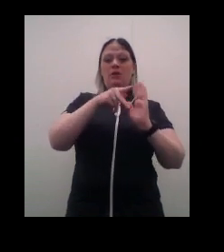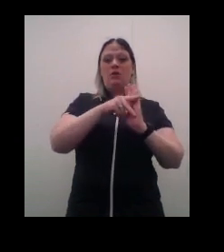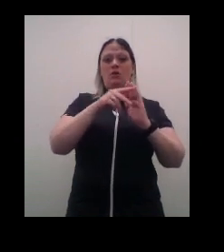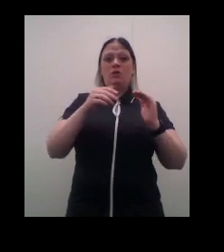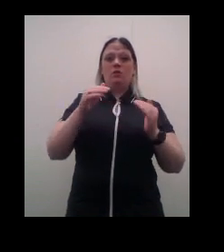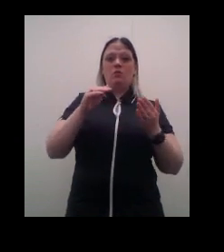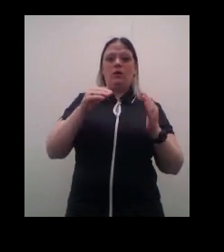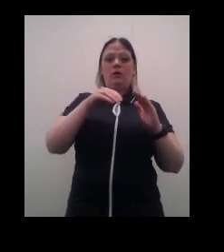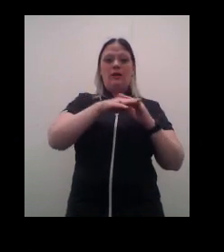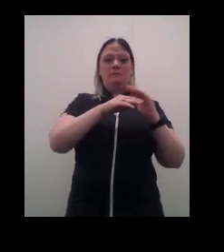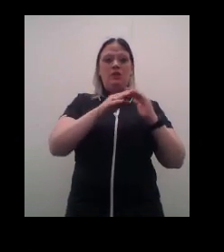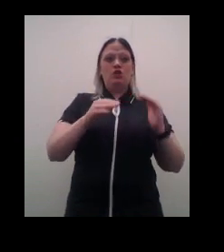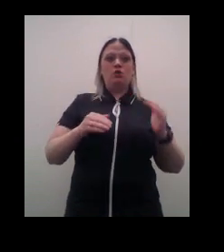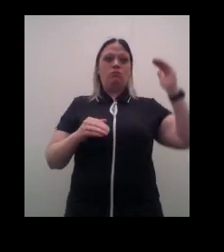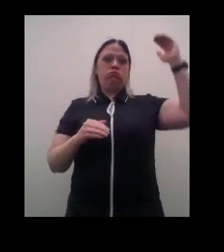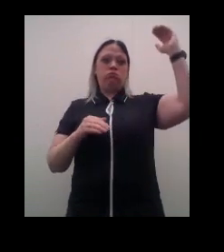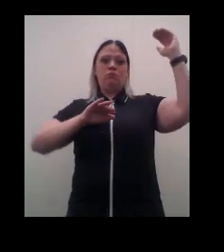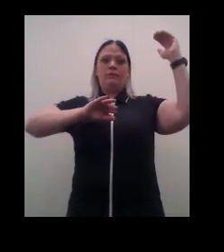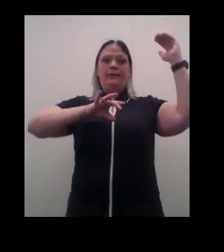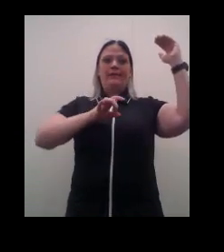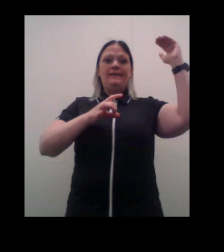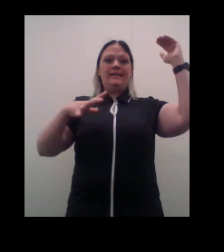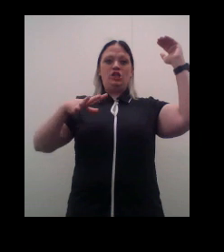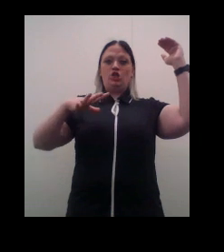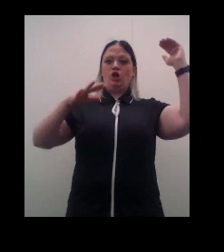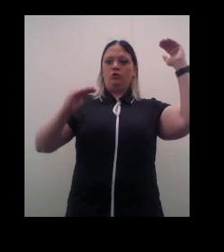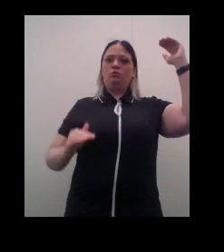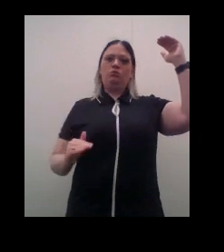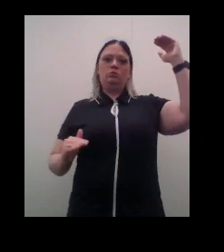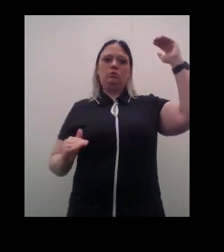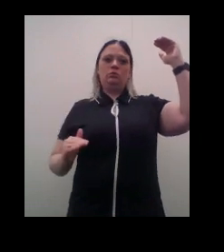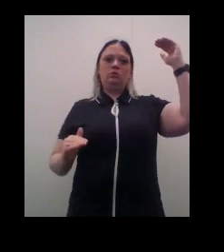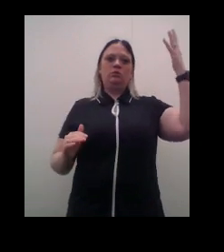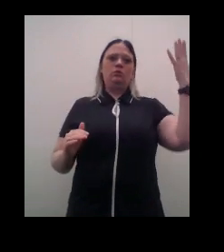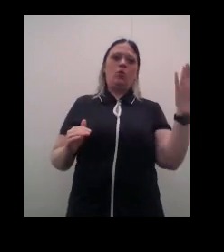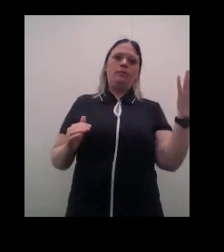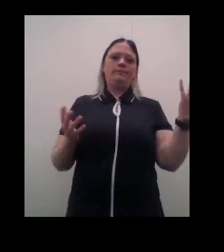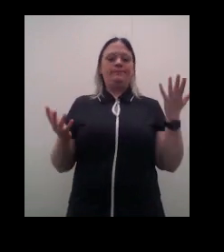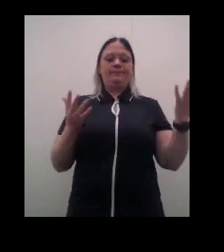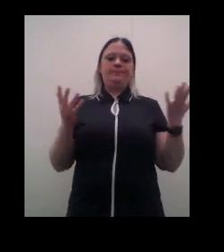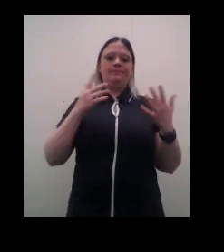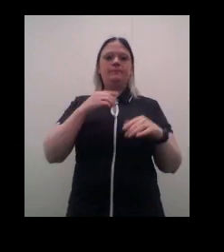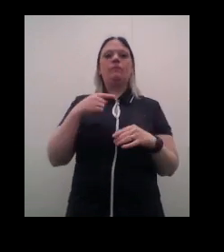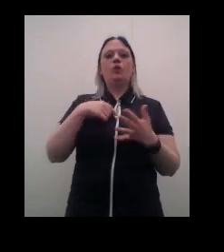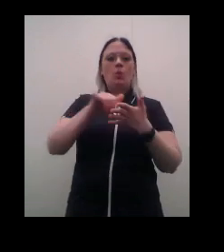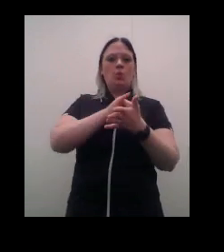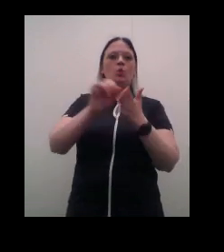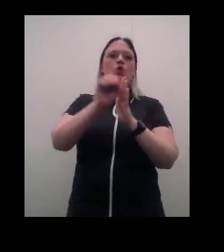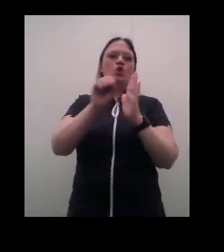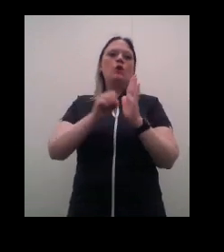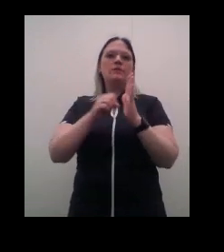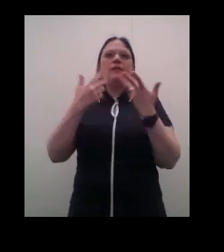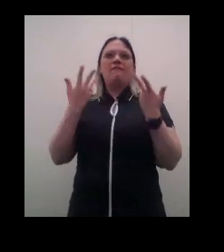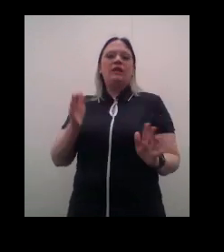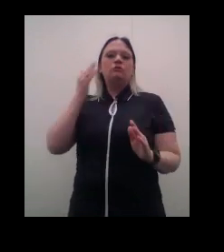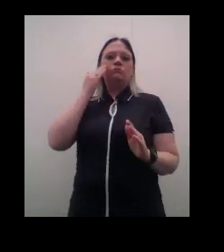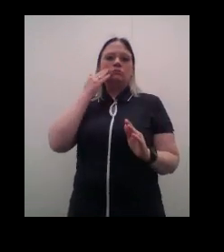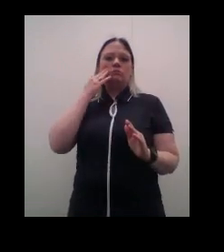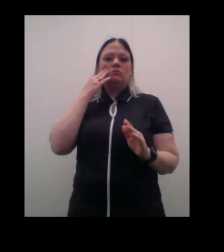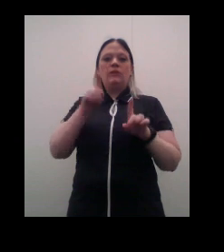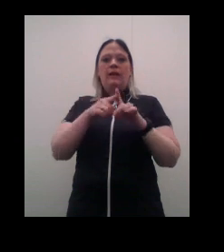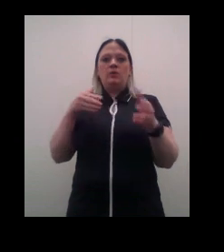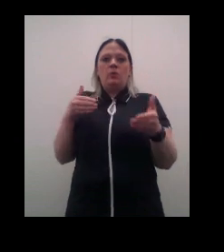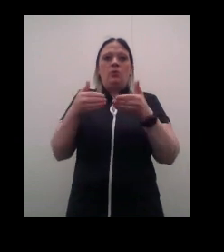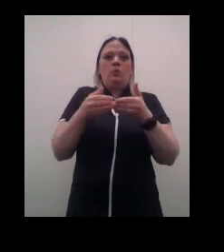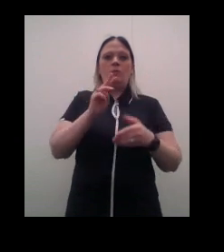exceeded discharges. So we'll be keeping track of this. This data is being shared with New York State, so they're aware of it. And as we get closer to May 15th,